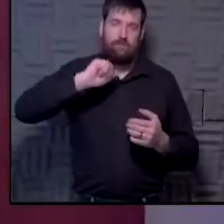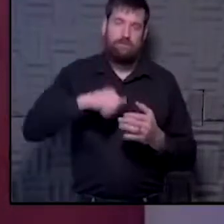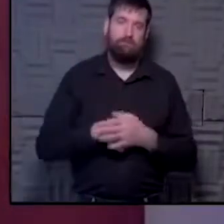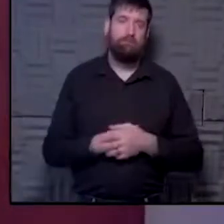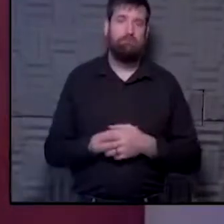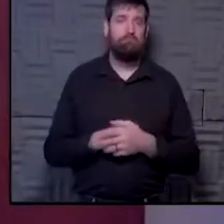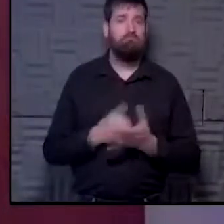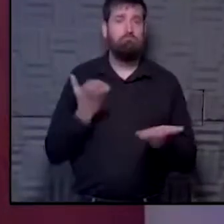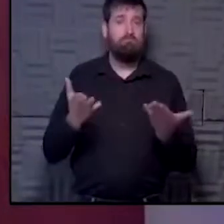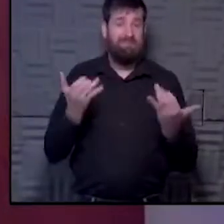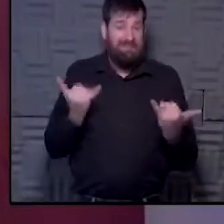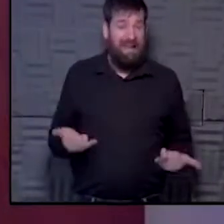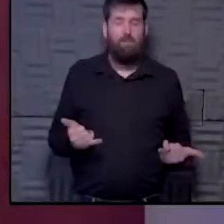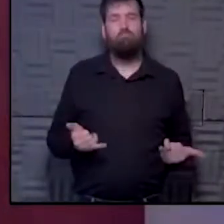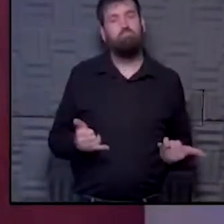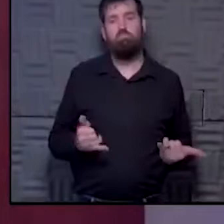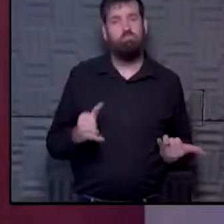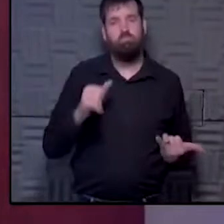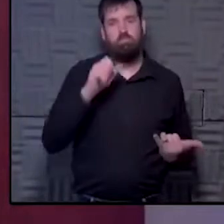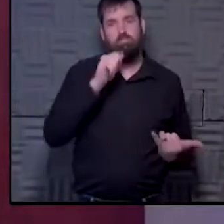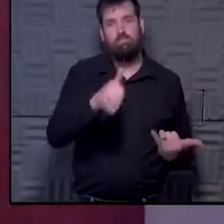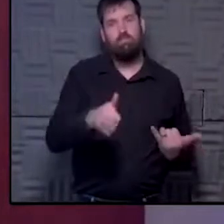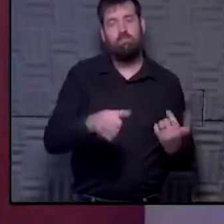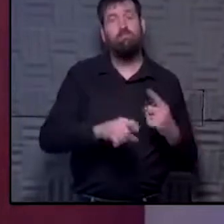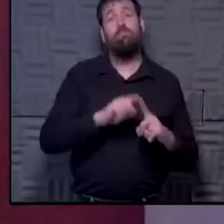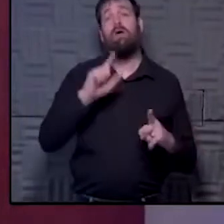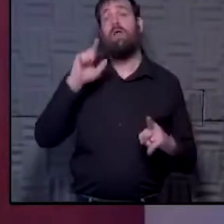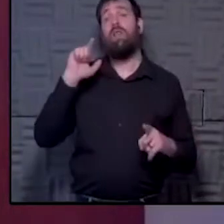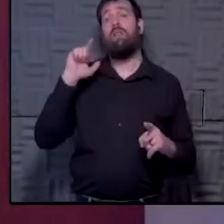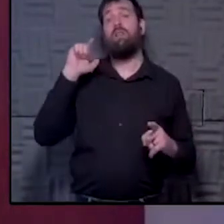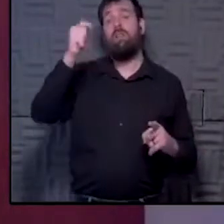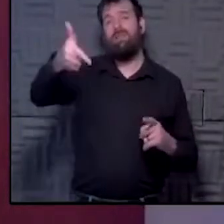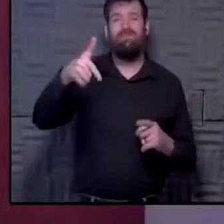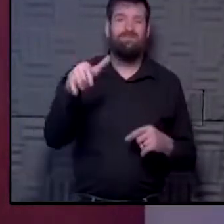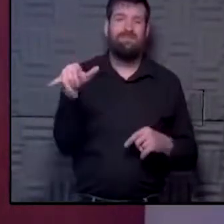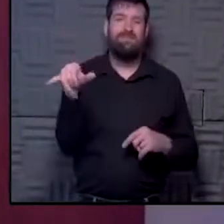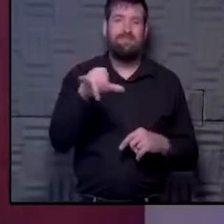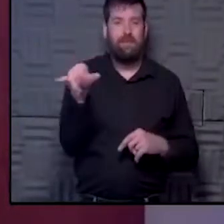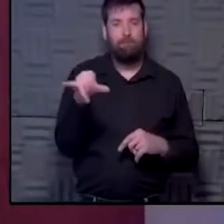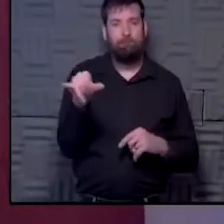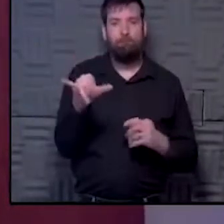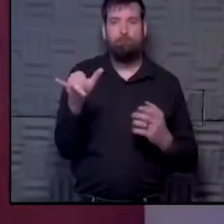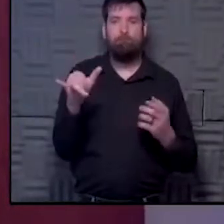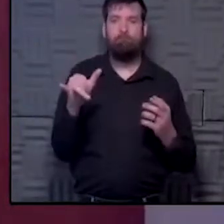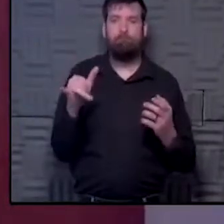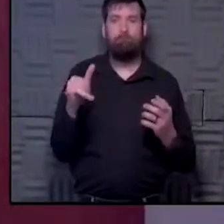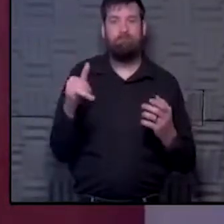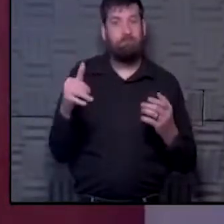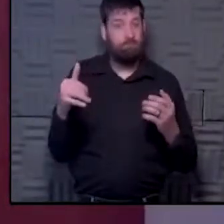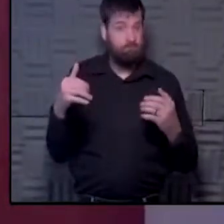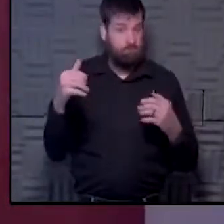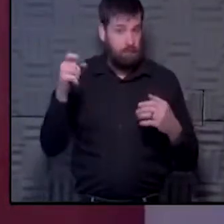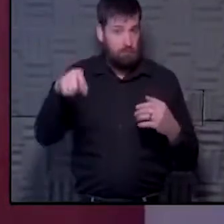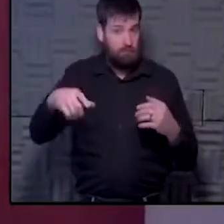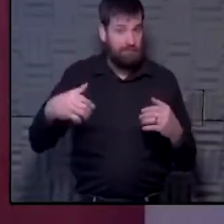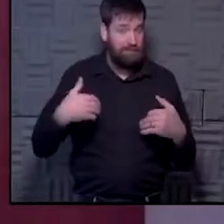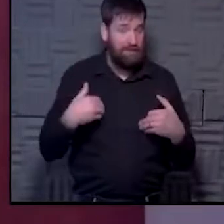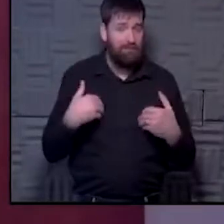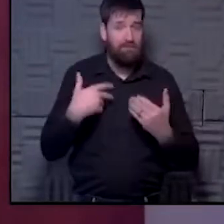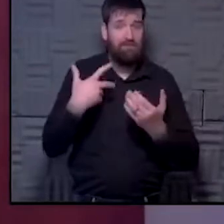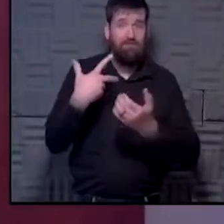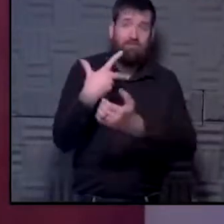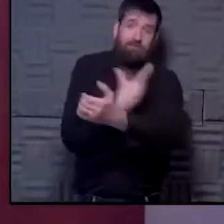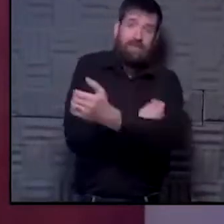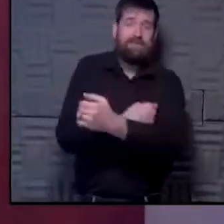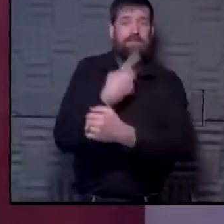don't do it right now, but ultimately we probably need to do it in the same way that we have to have our vaccinations to go